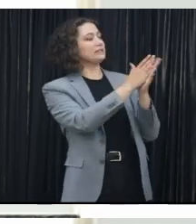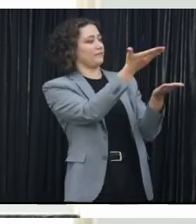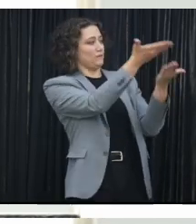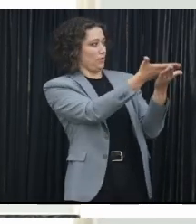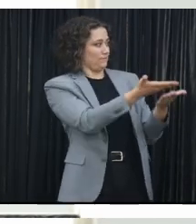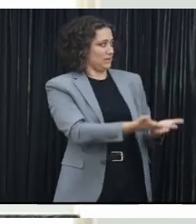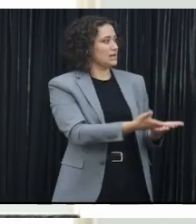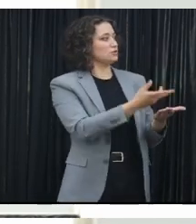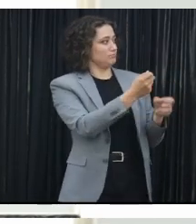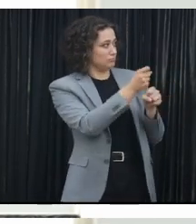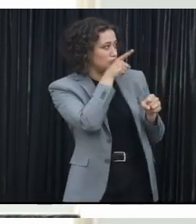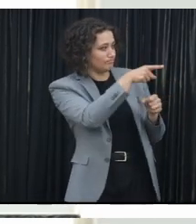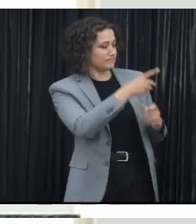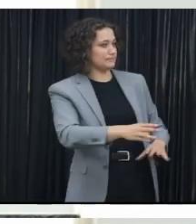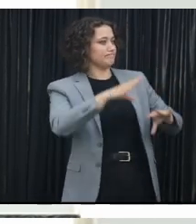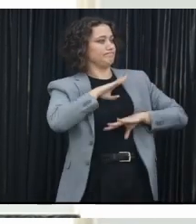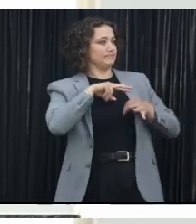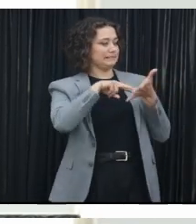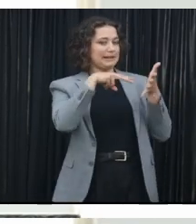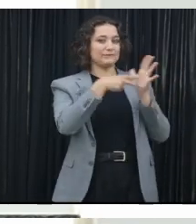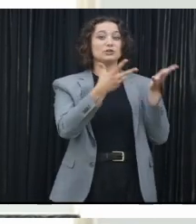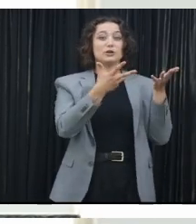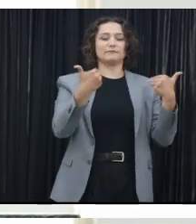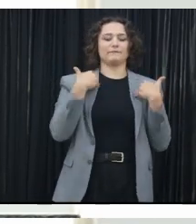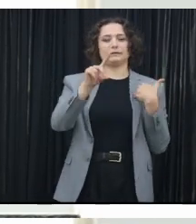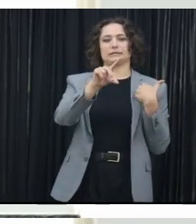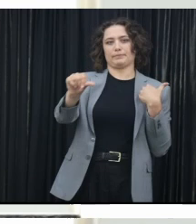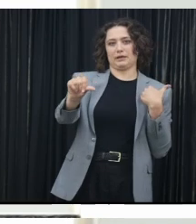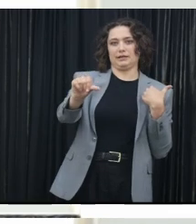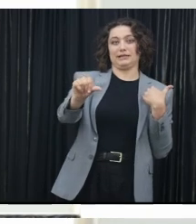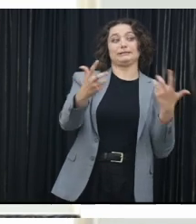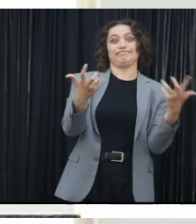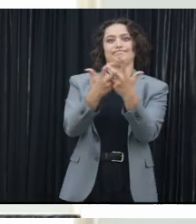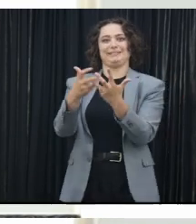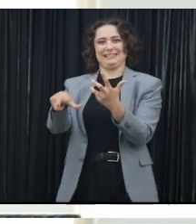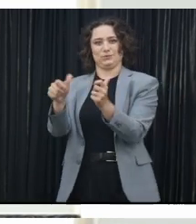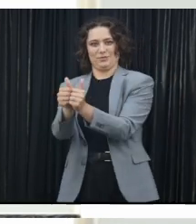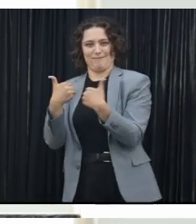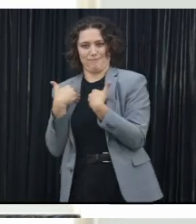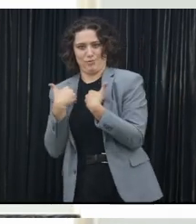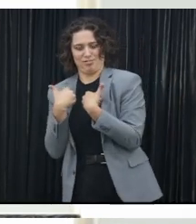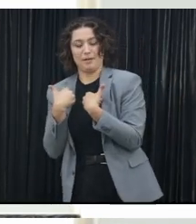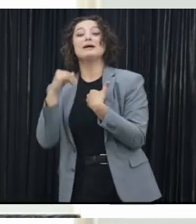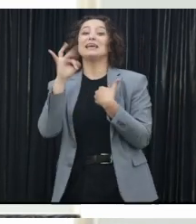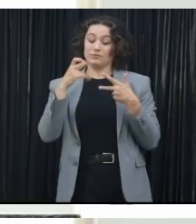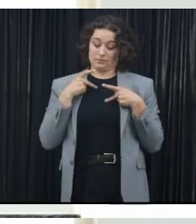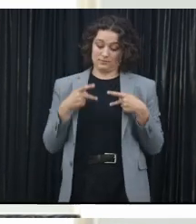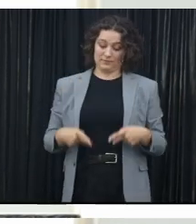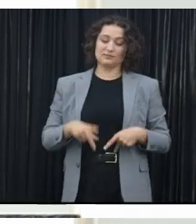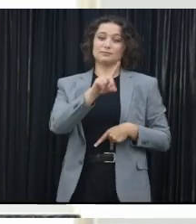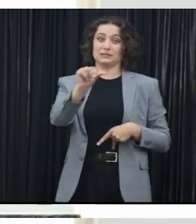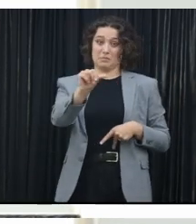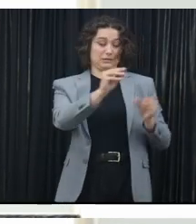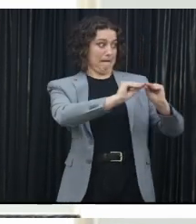definition of disability and has the need for the animal. But if the impairment is visually obvious, the guidance has been